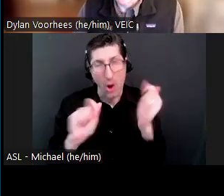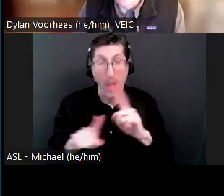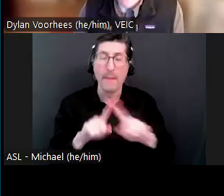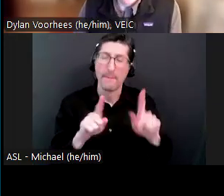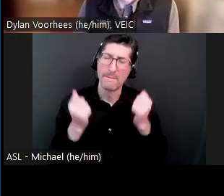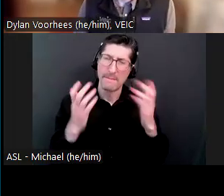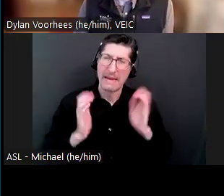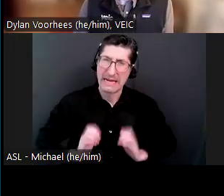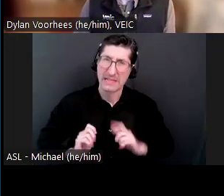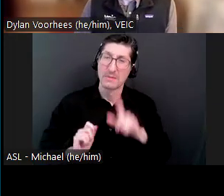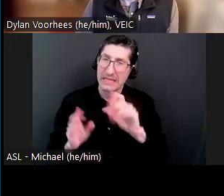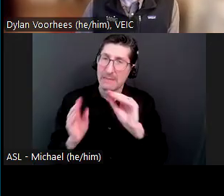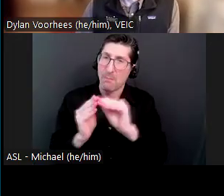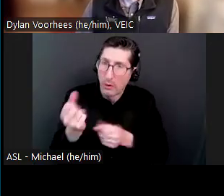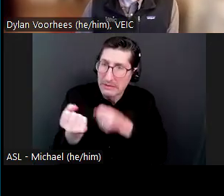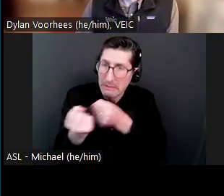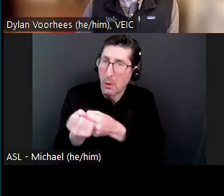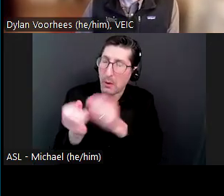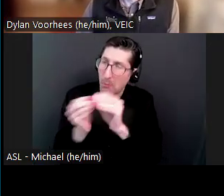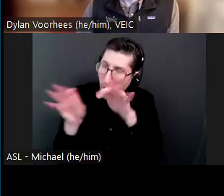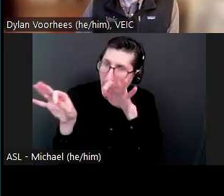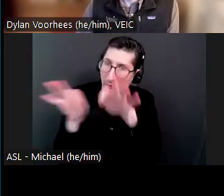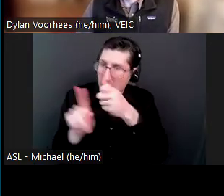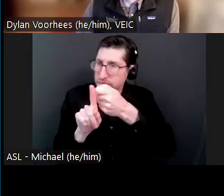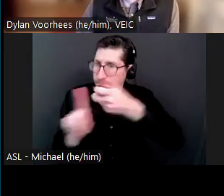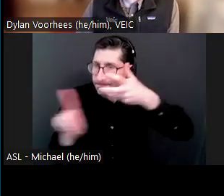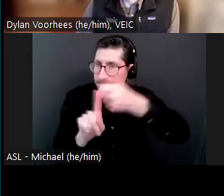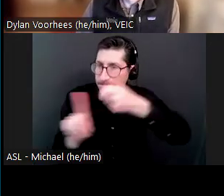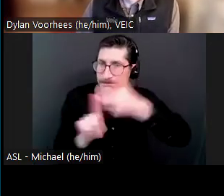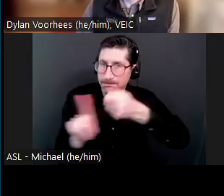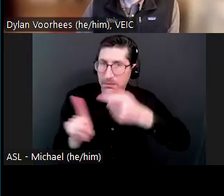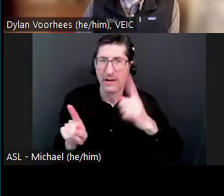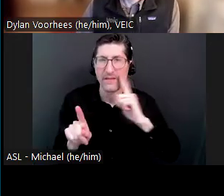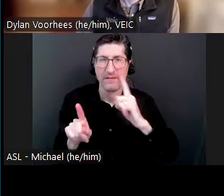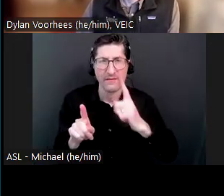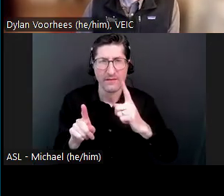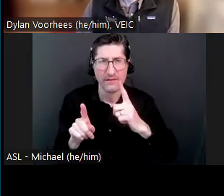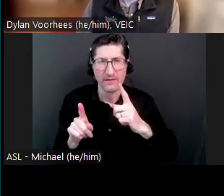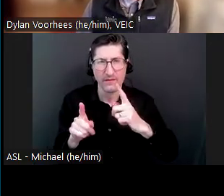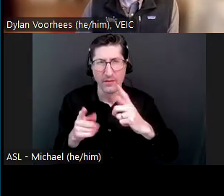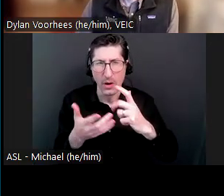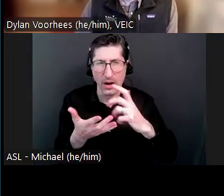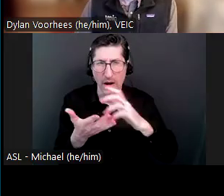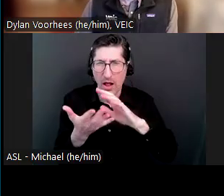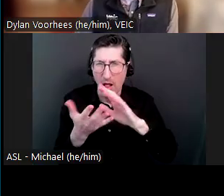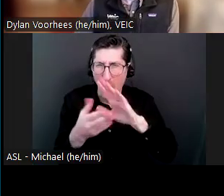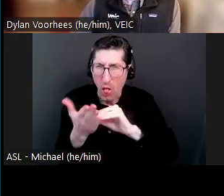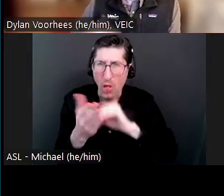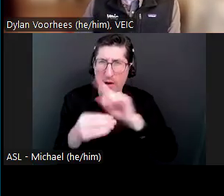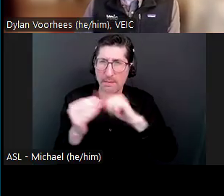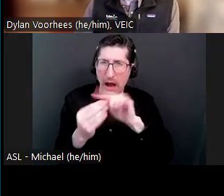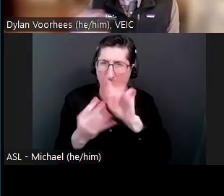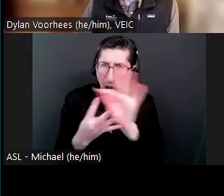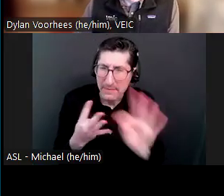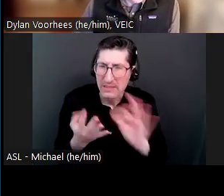hand-holding to understand the options and gather resources to complete building improvement projects. In many